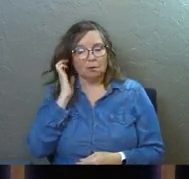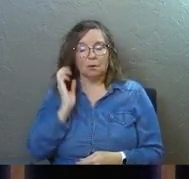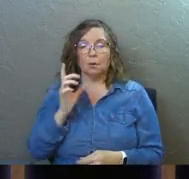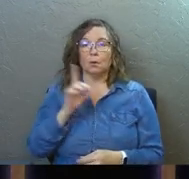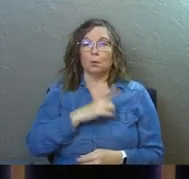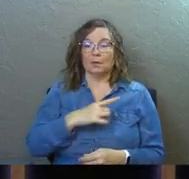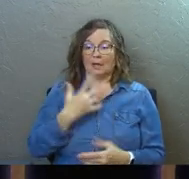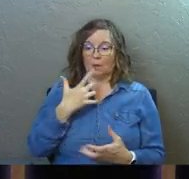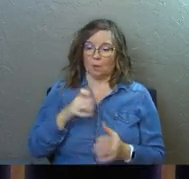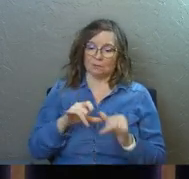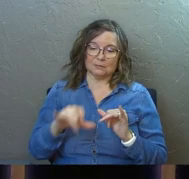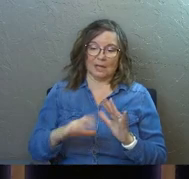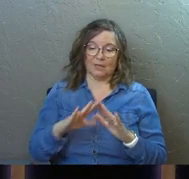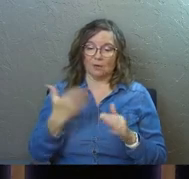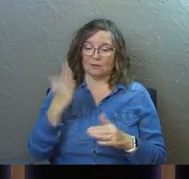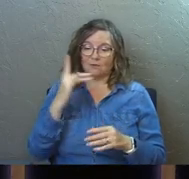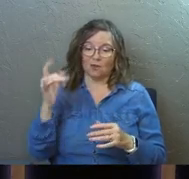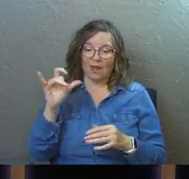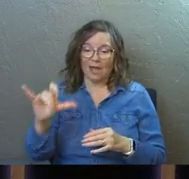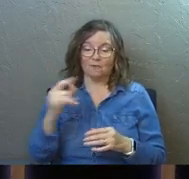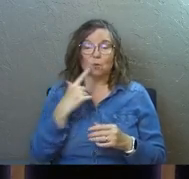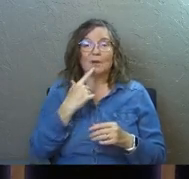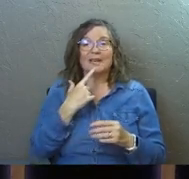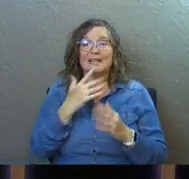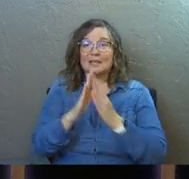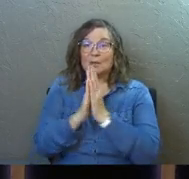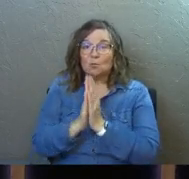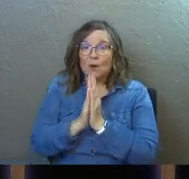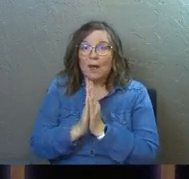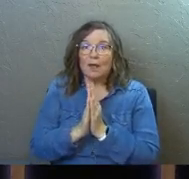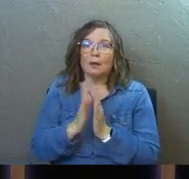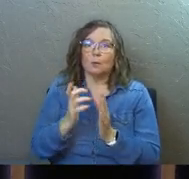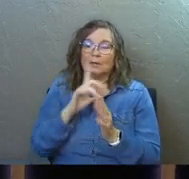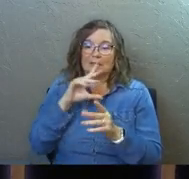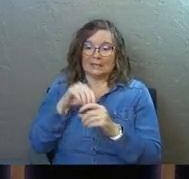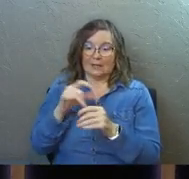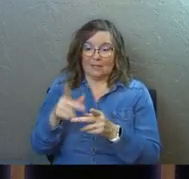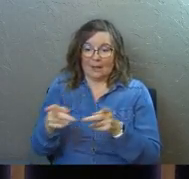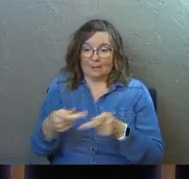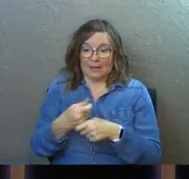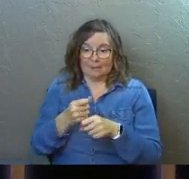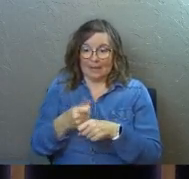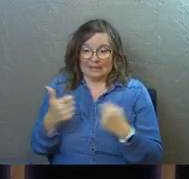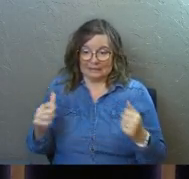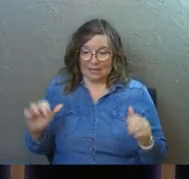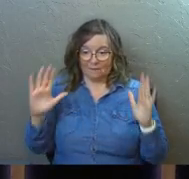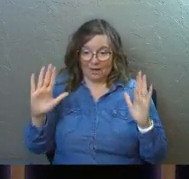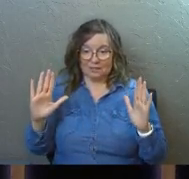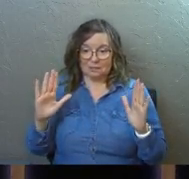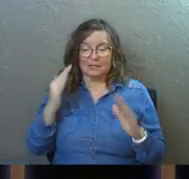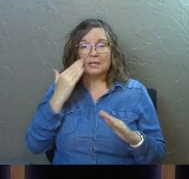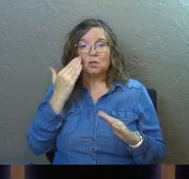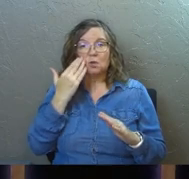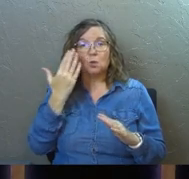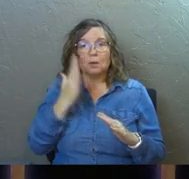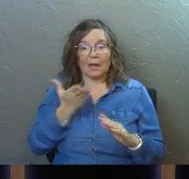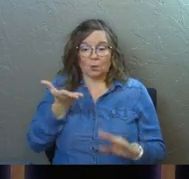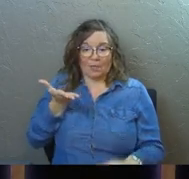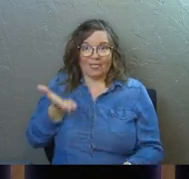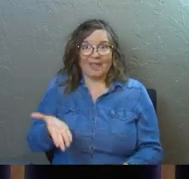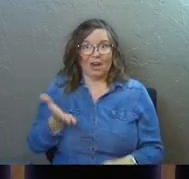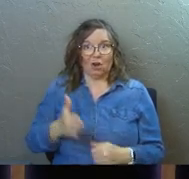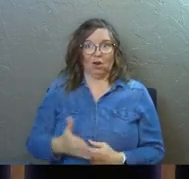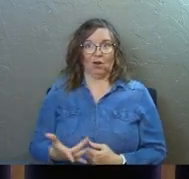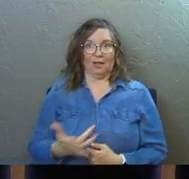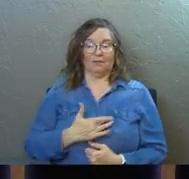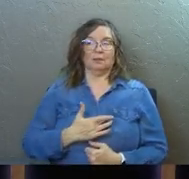says, I want to be in the house of God forever, when he prayed and when he was in that place making his sacrifices, he knew God was